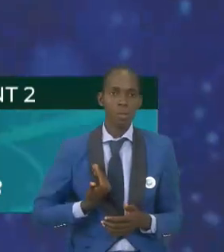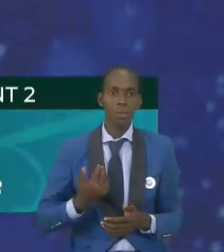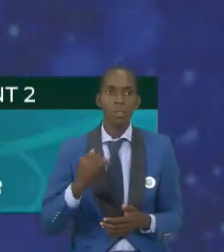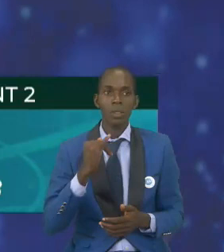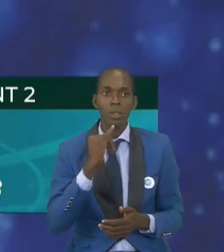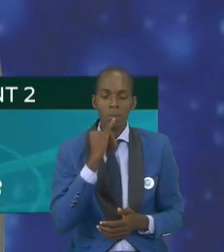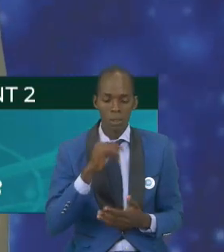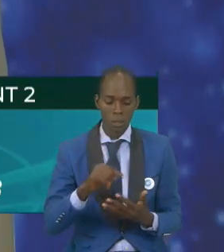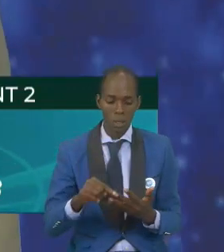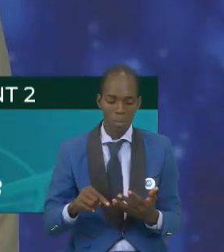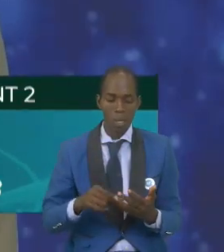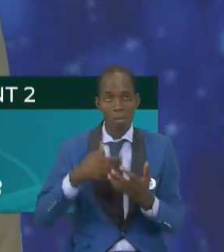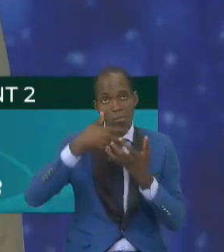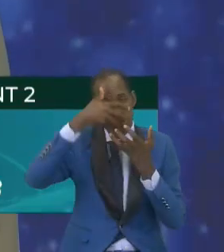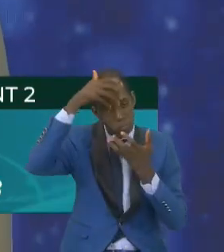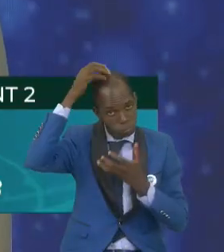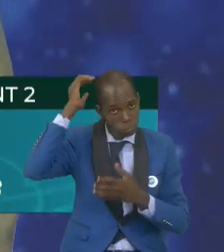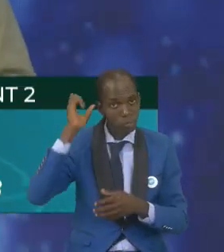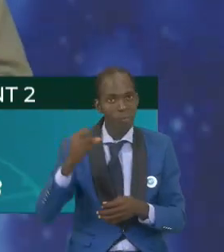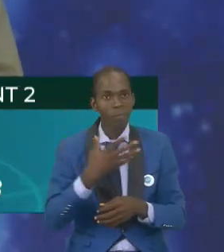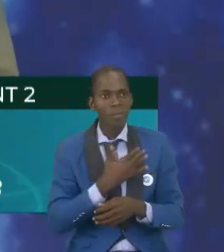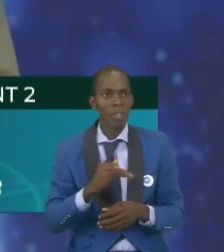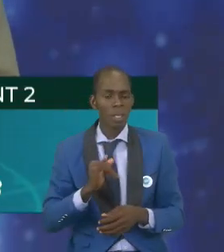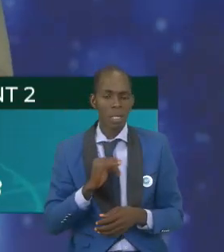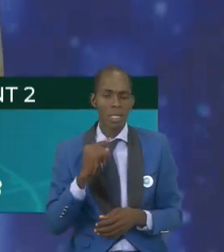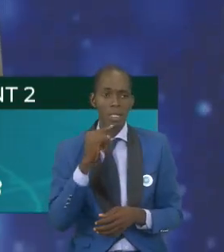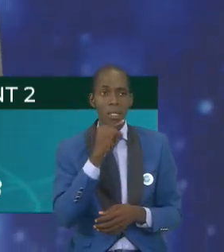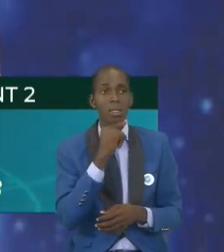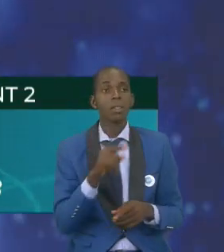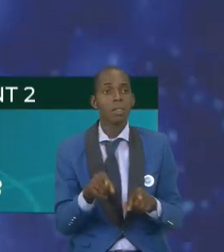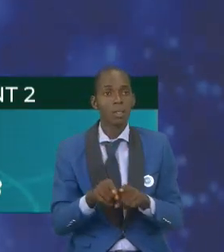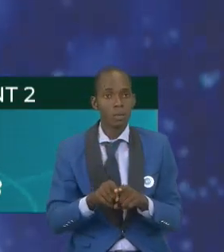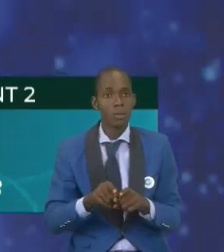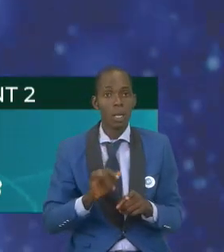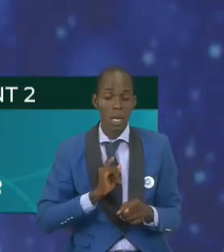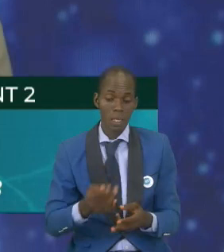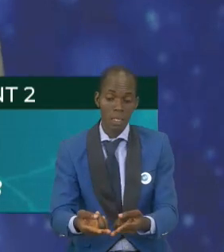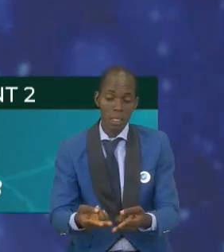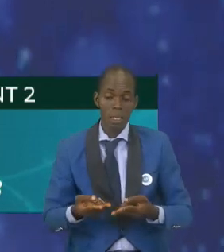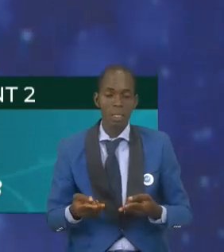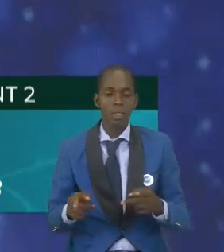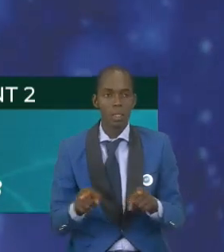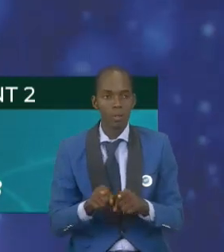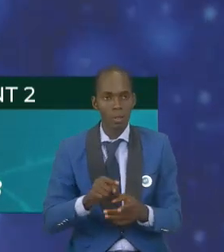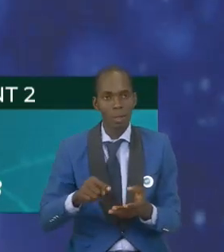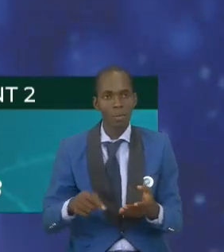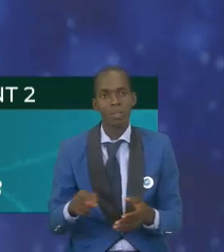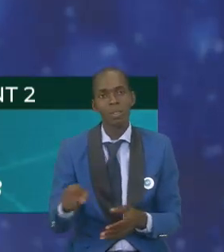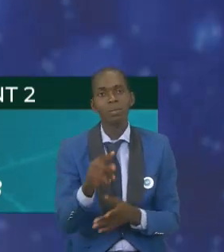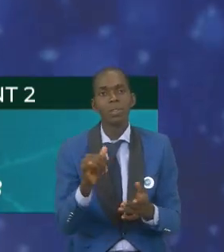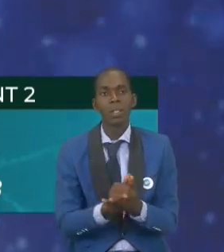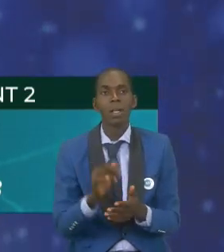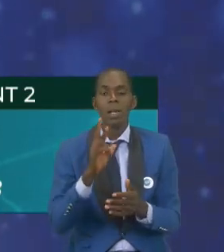lions, and I lie even among them that are set